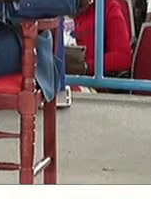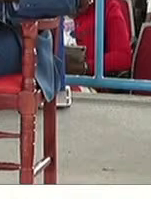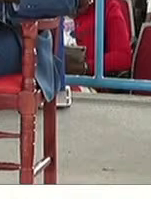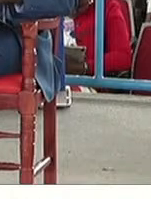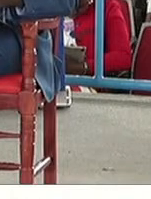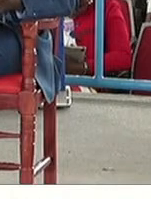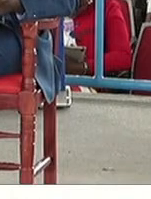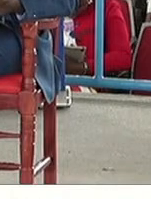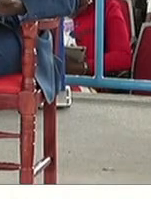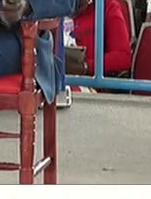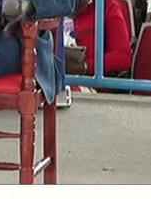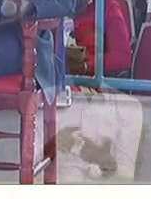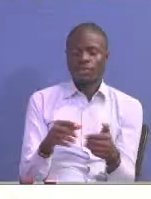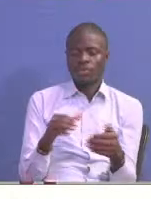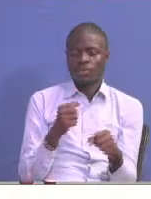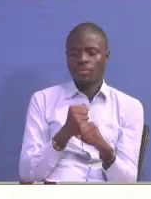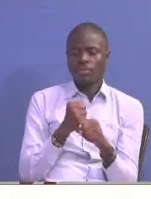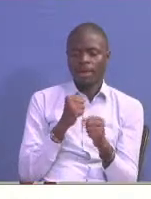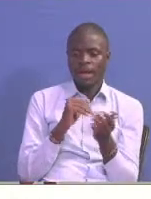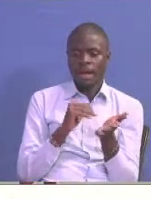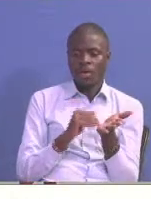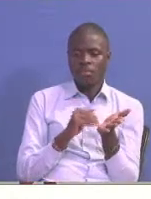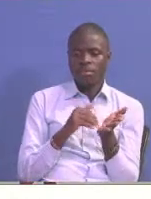I just want to make a comment because